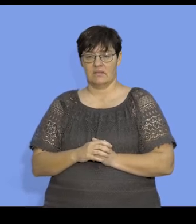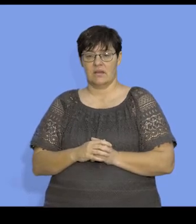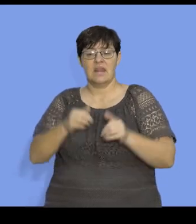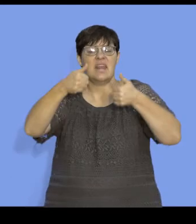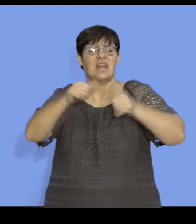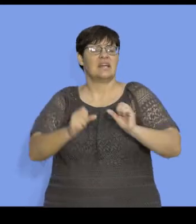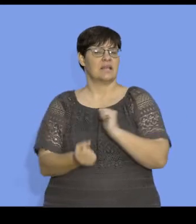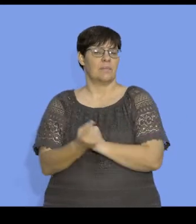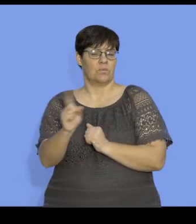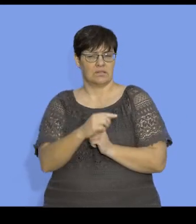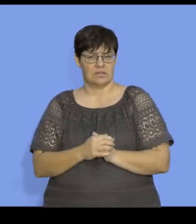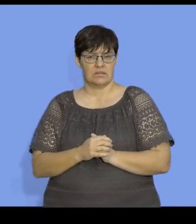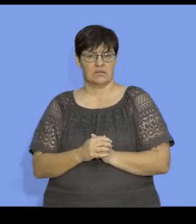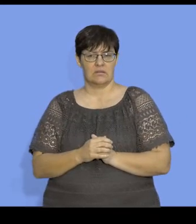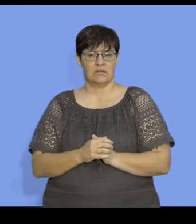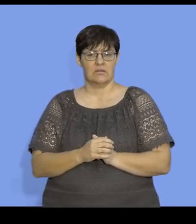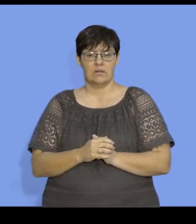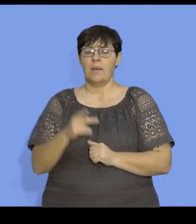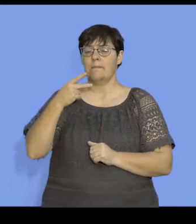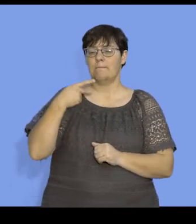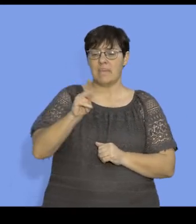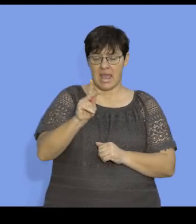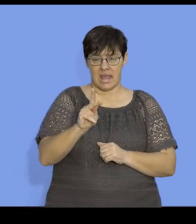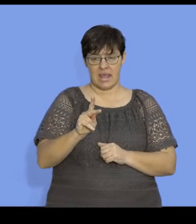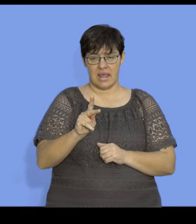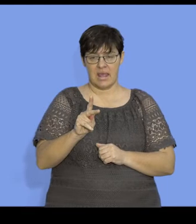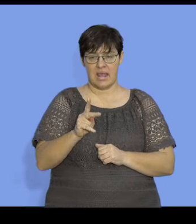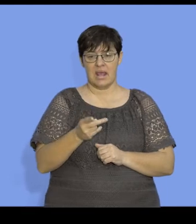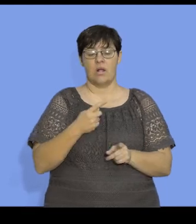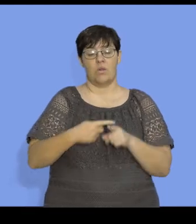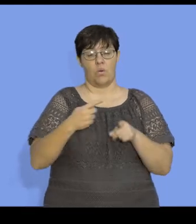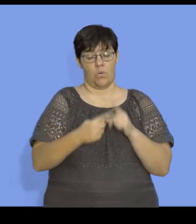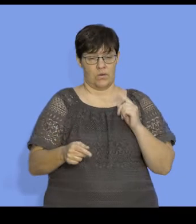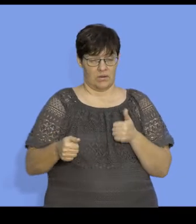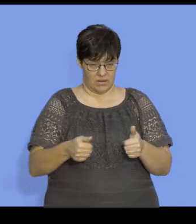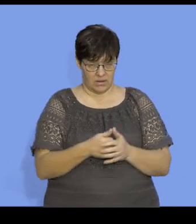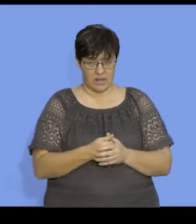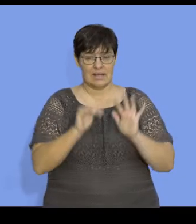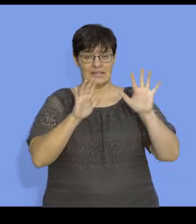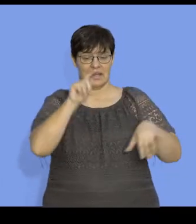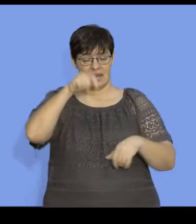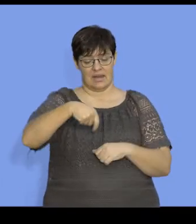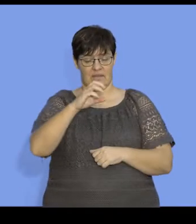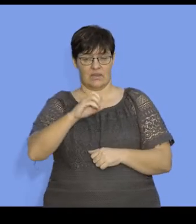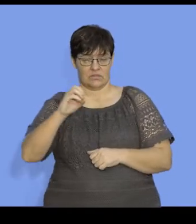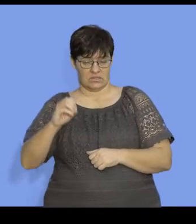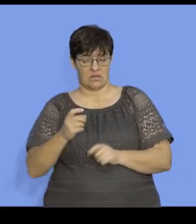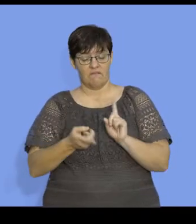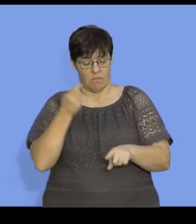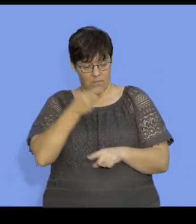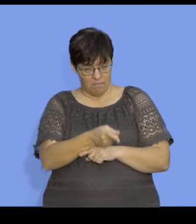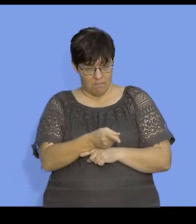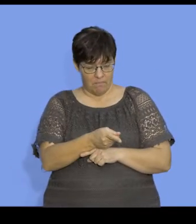next. There was a repayment on the loan, right? 10,000 Rand of this mortgage